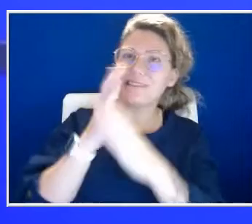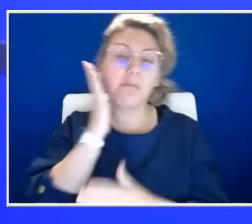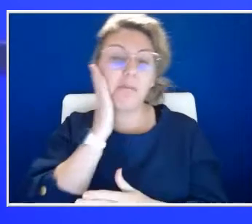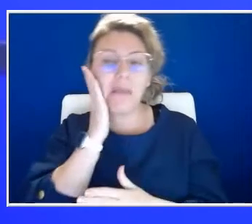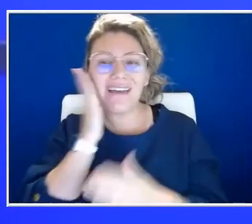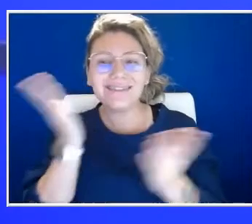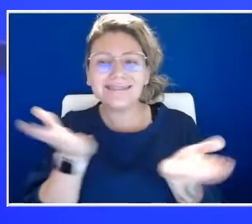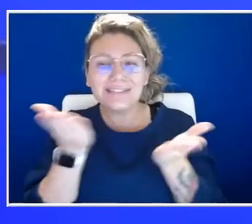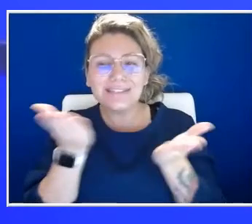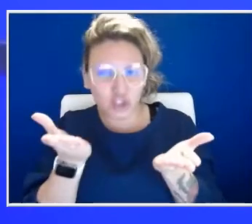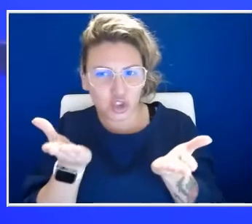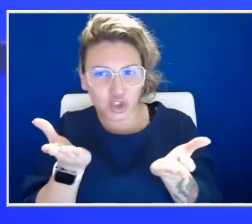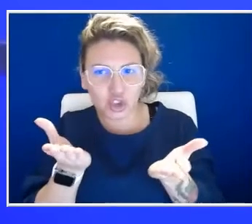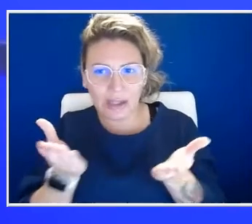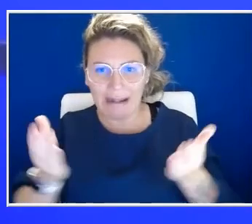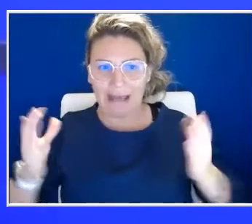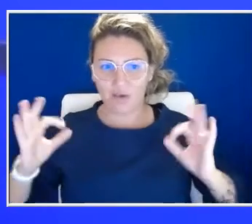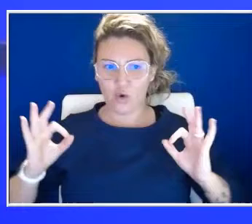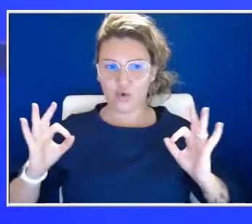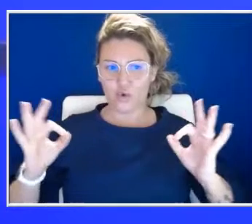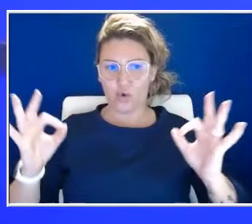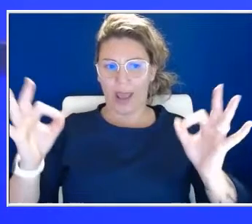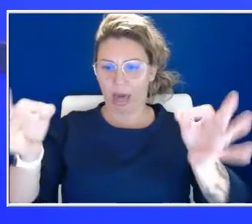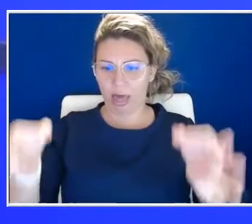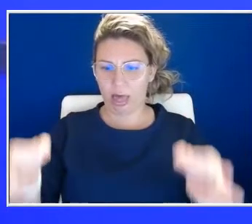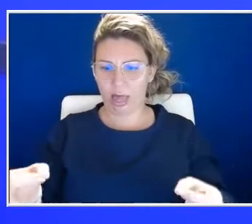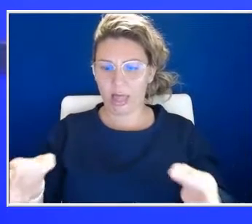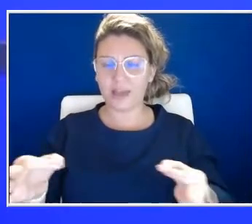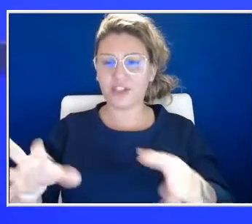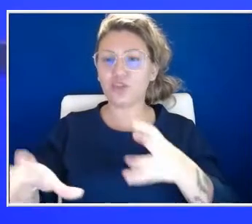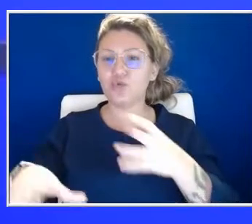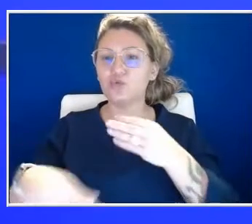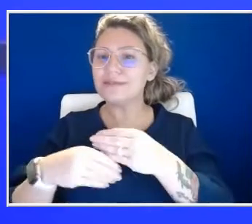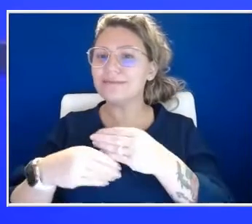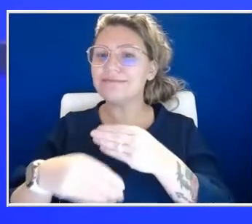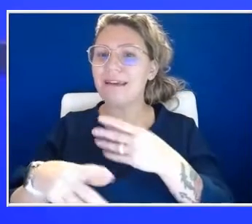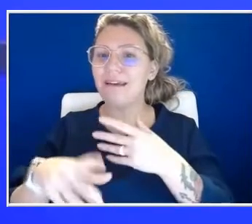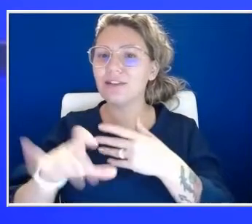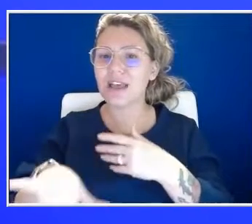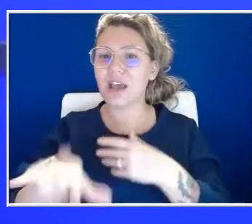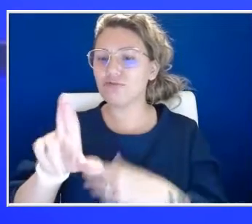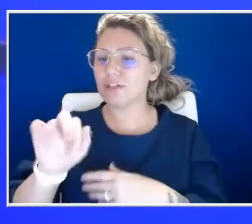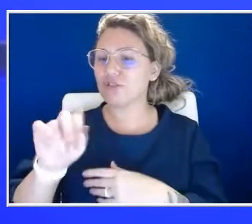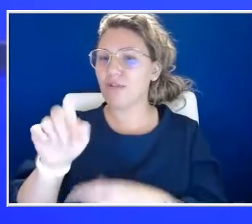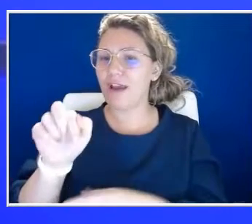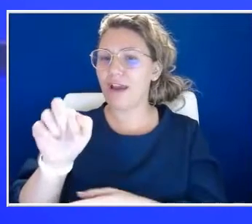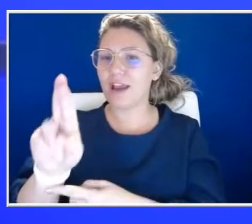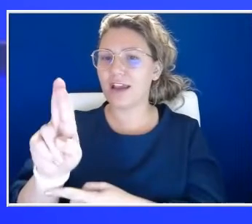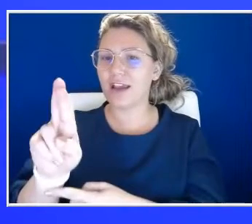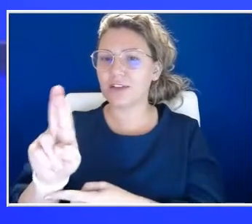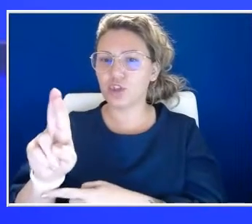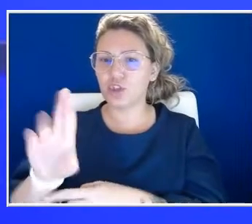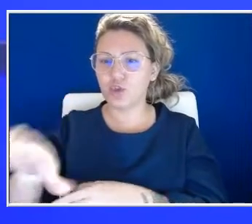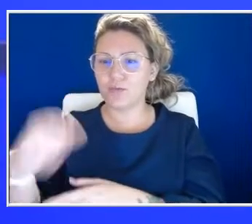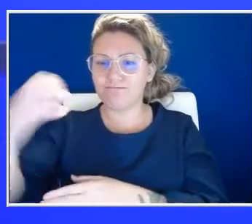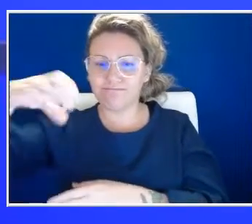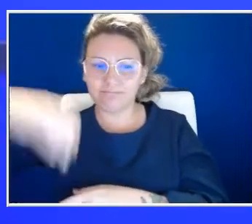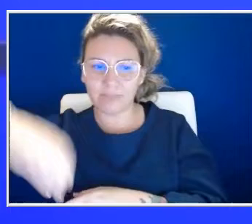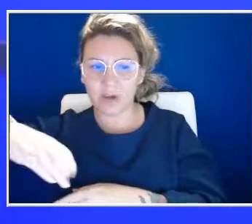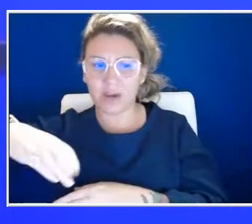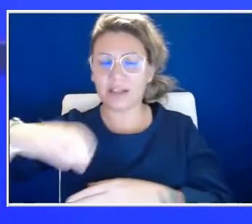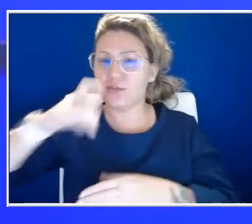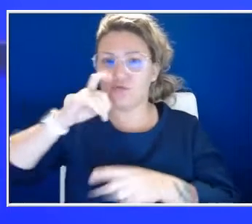and they have rails, and that's what we attach our retractors to. Well, we can't bring one of those. Those are too rickety for this large